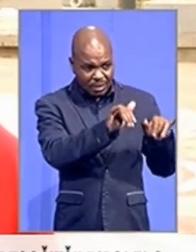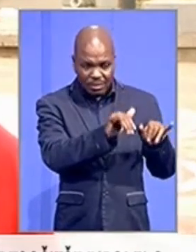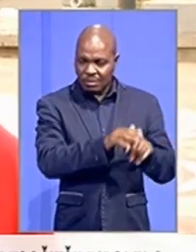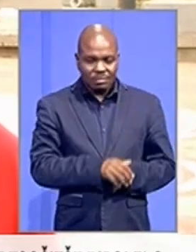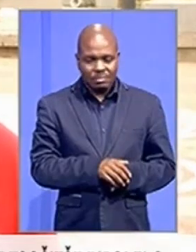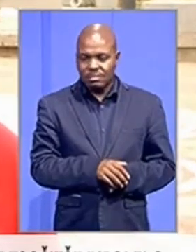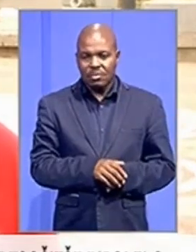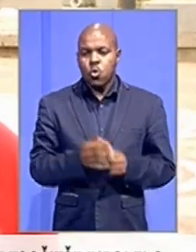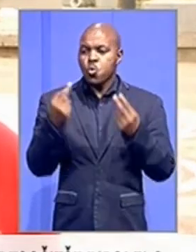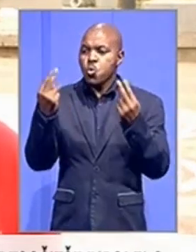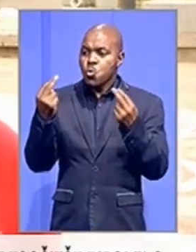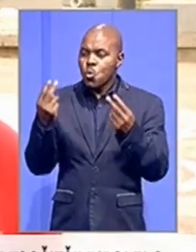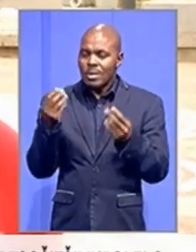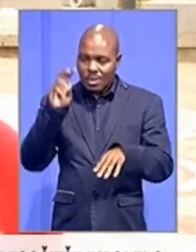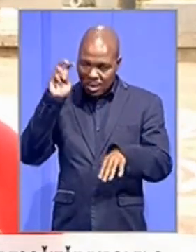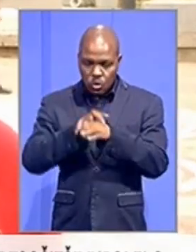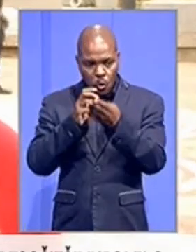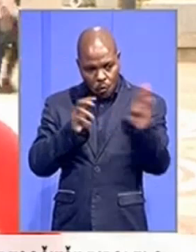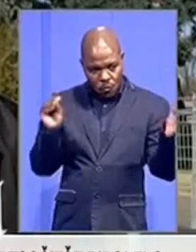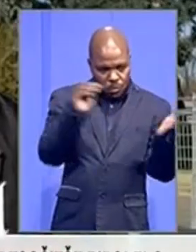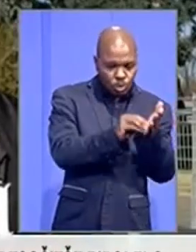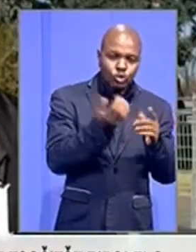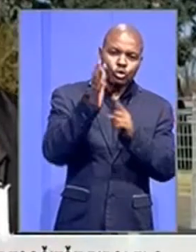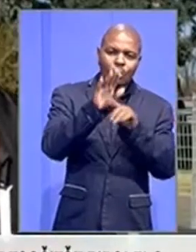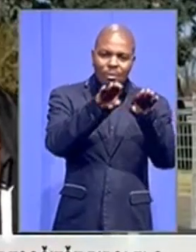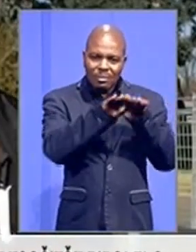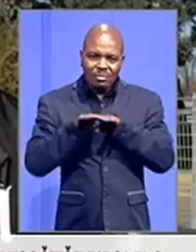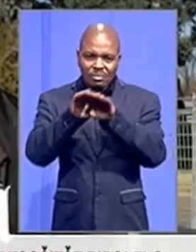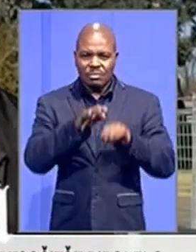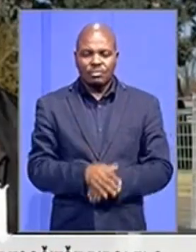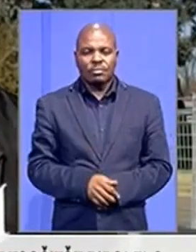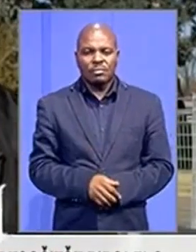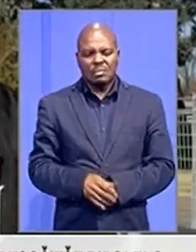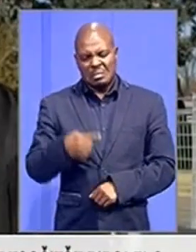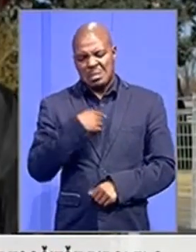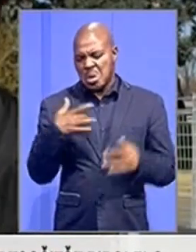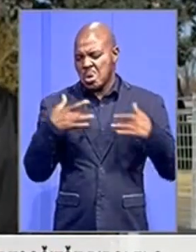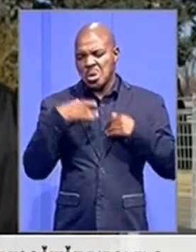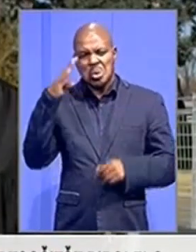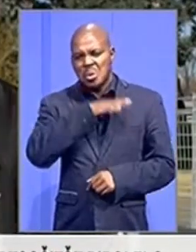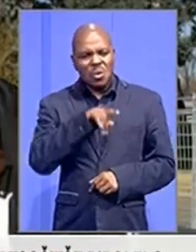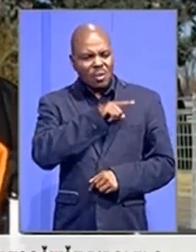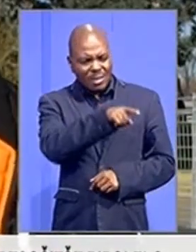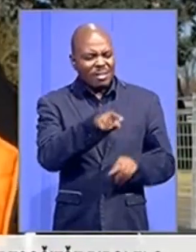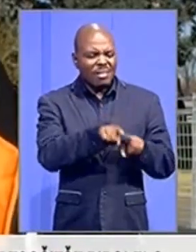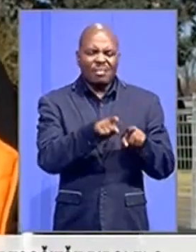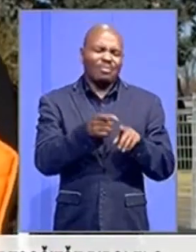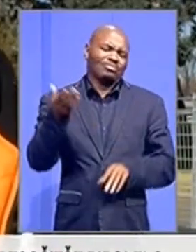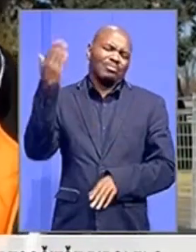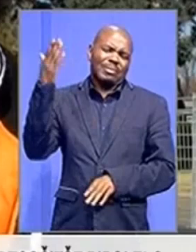here. New ones that represent liberation. I'm not that like concerned about it because statues is something about the past.